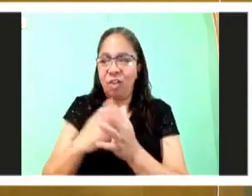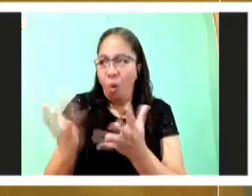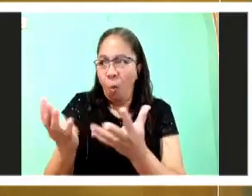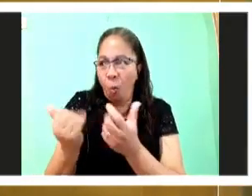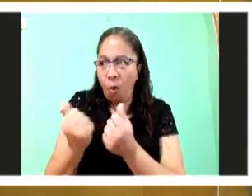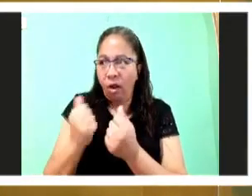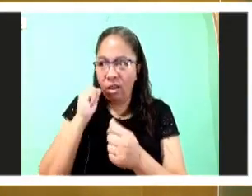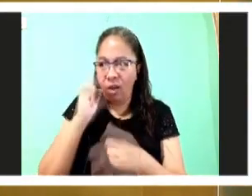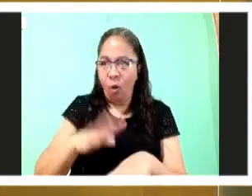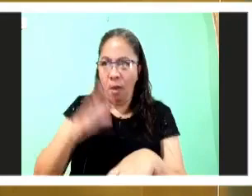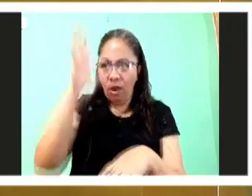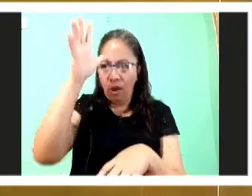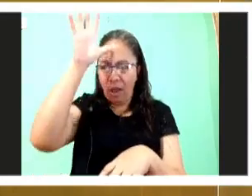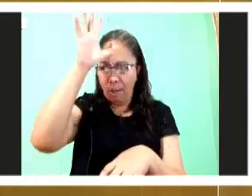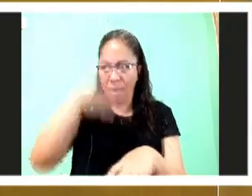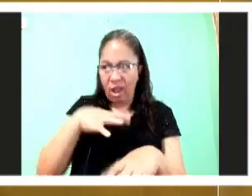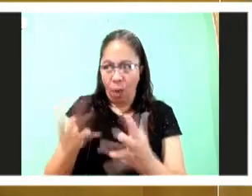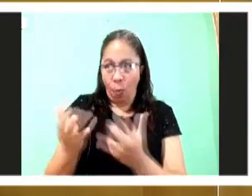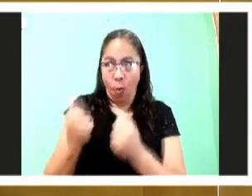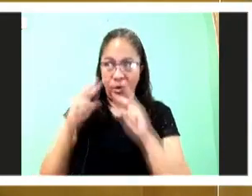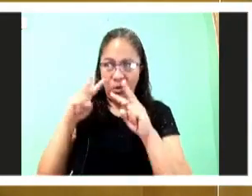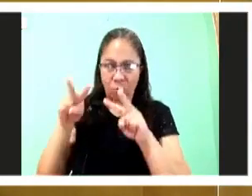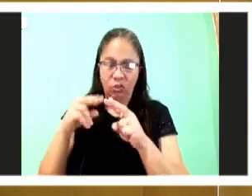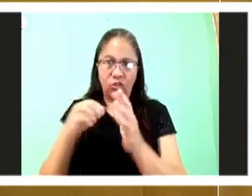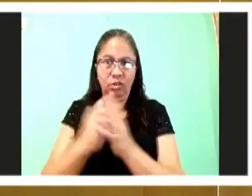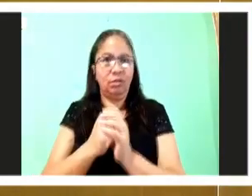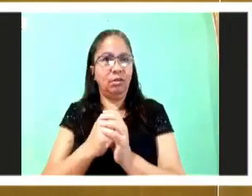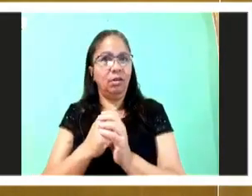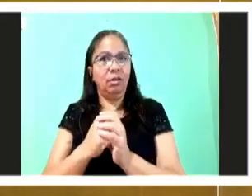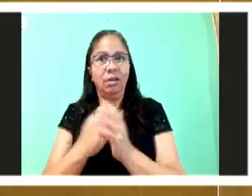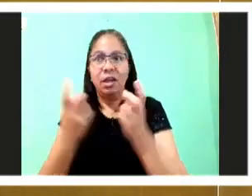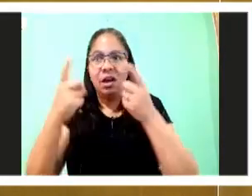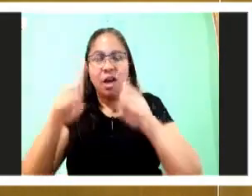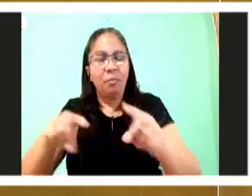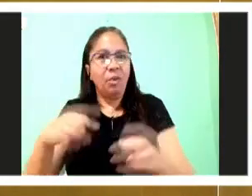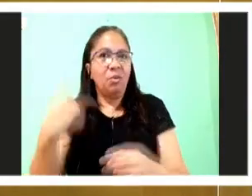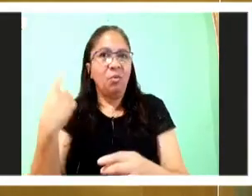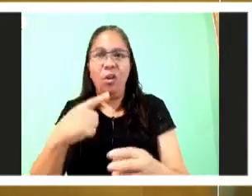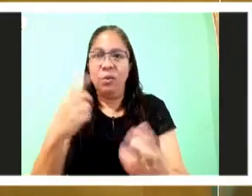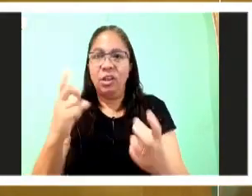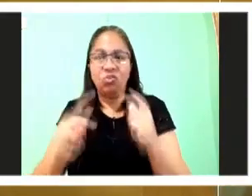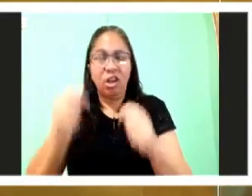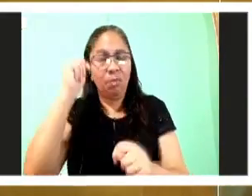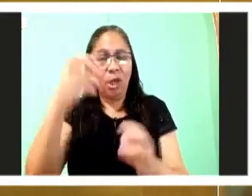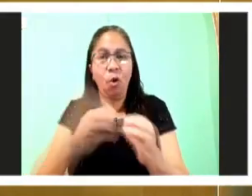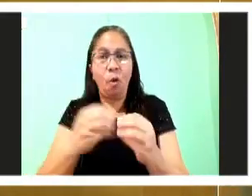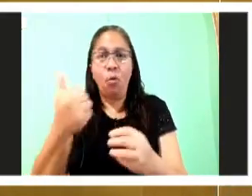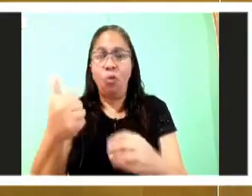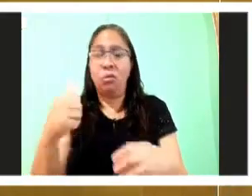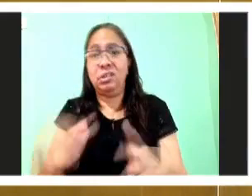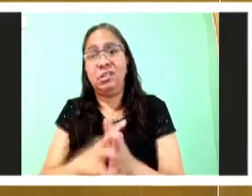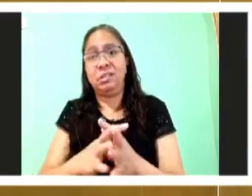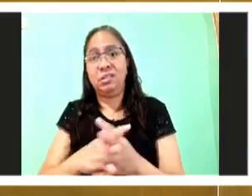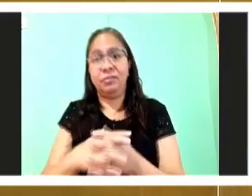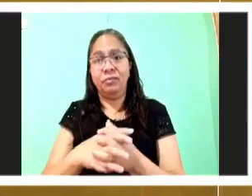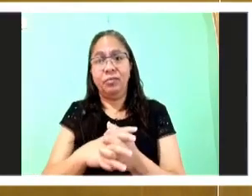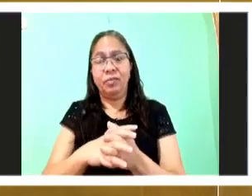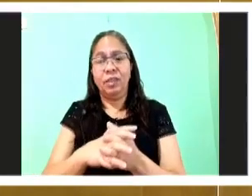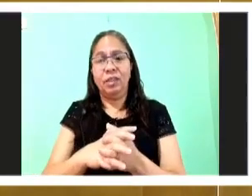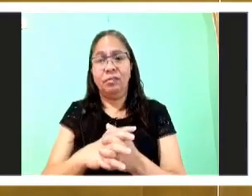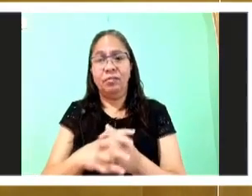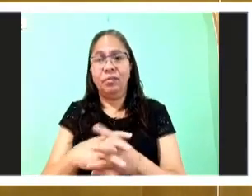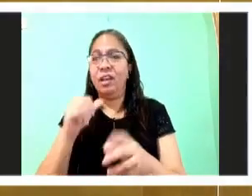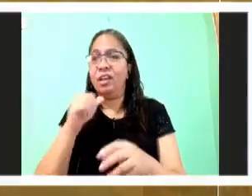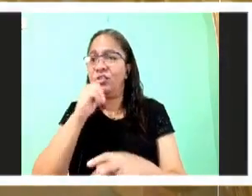makes people believe that this thing is a way of living. And it is not. It is totally